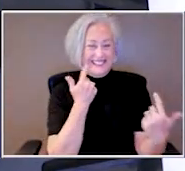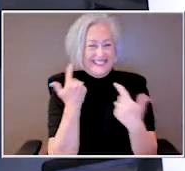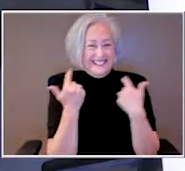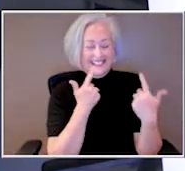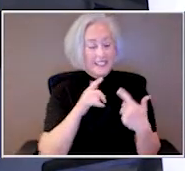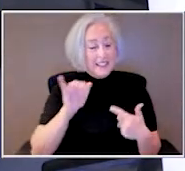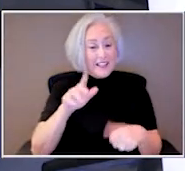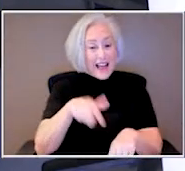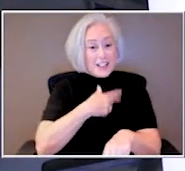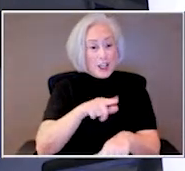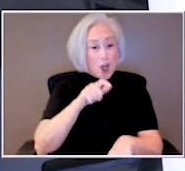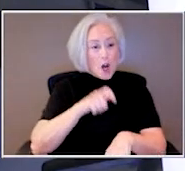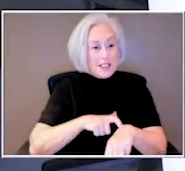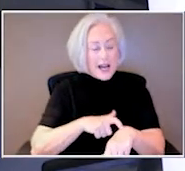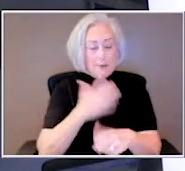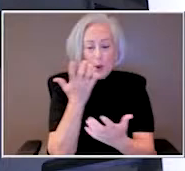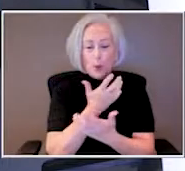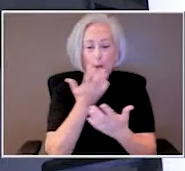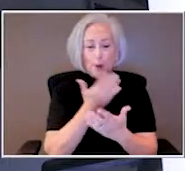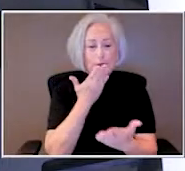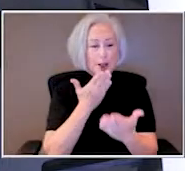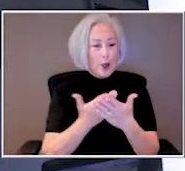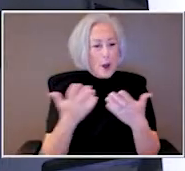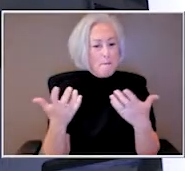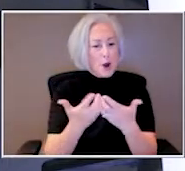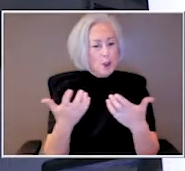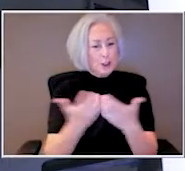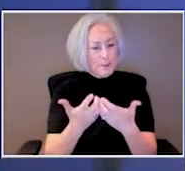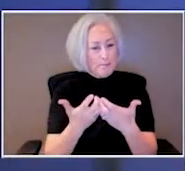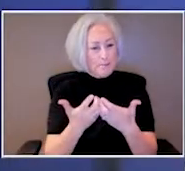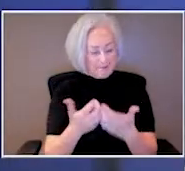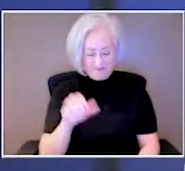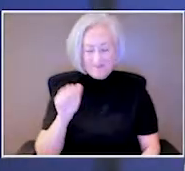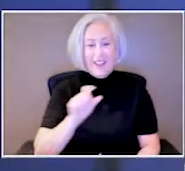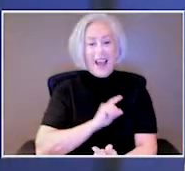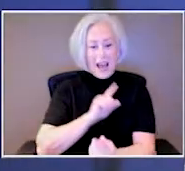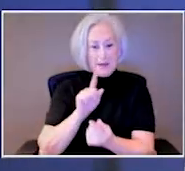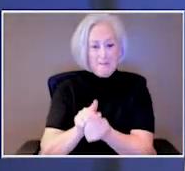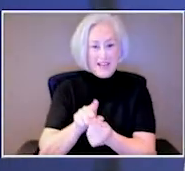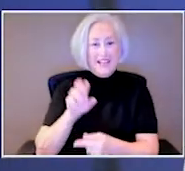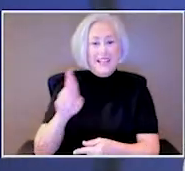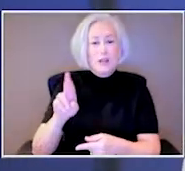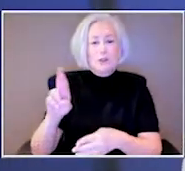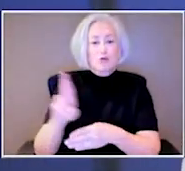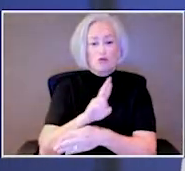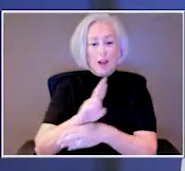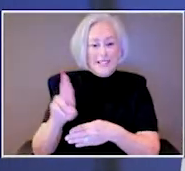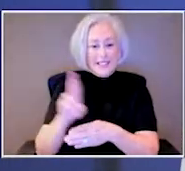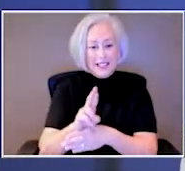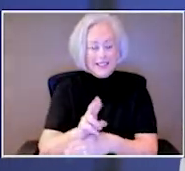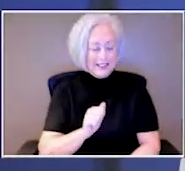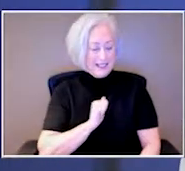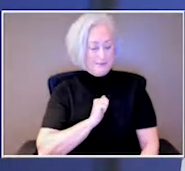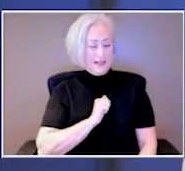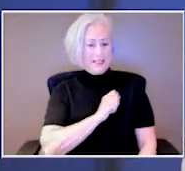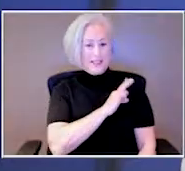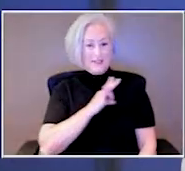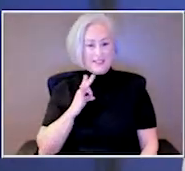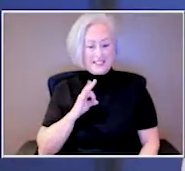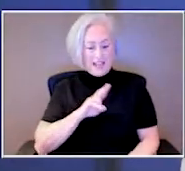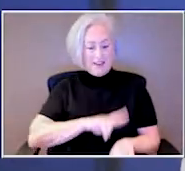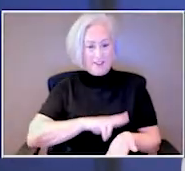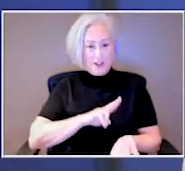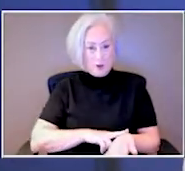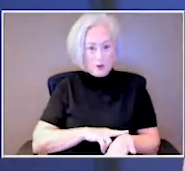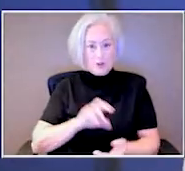mean, what a partnership that has been, I bet. Well, I met him when he was our orthopedic resident, and I was a staff nurse on the orthopedic unit. And then when he came back